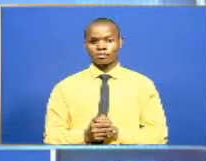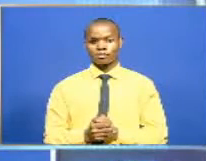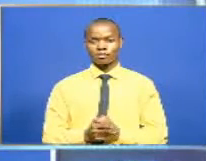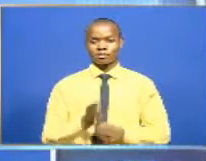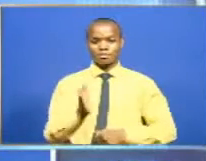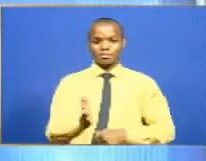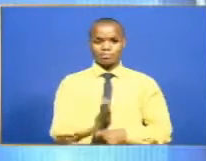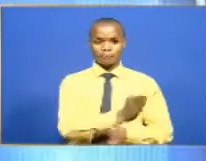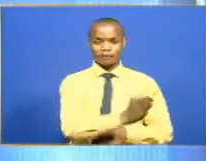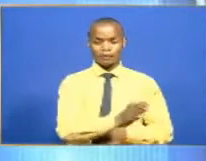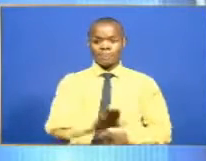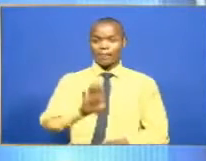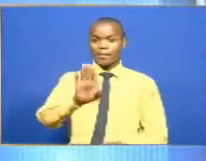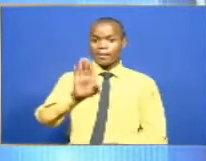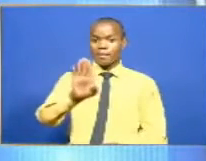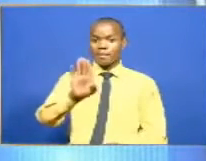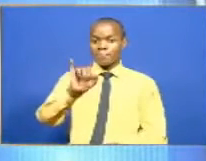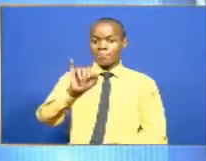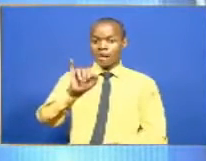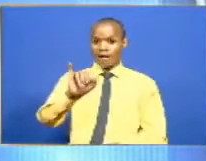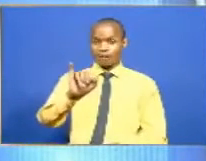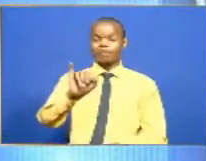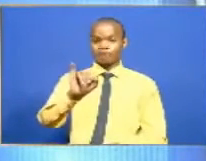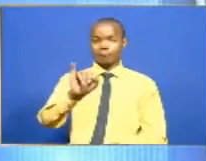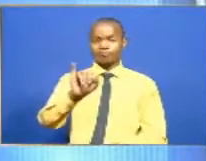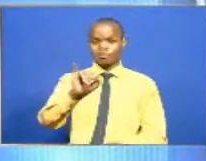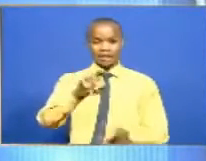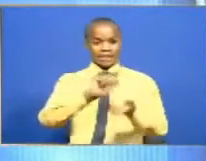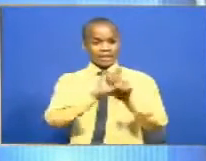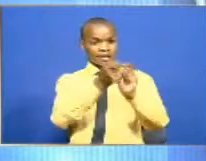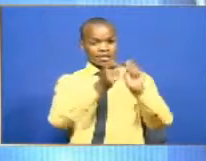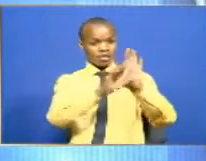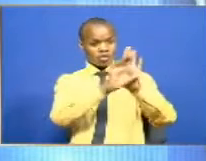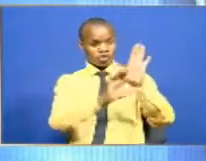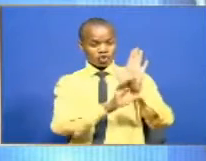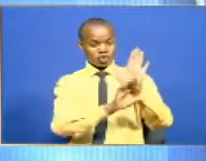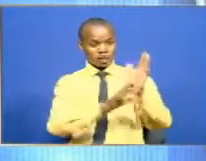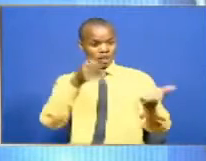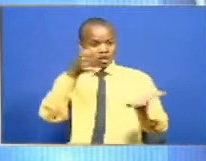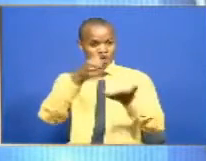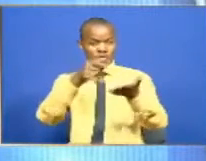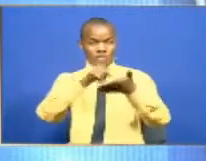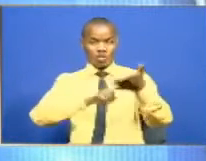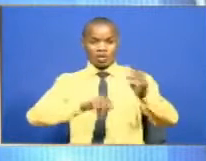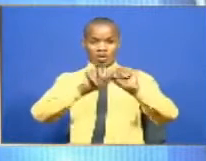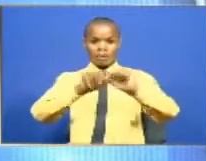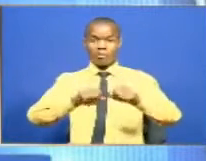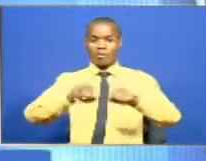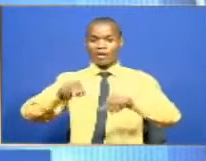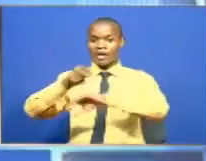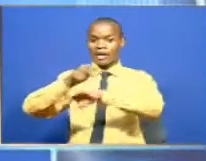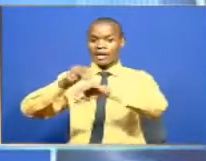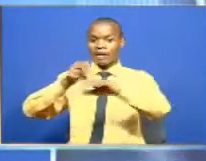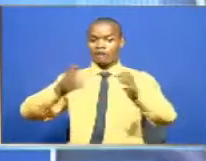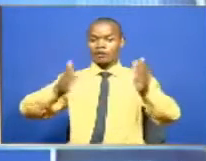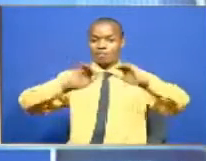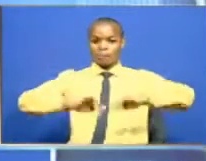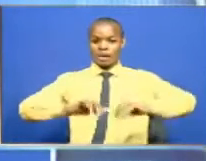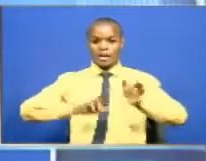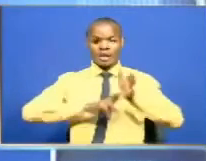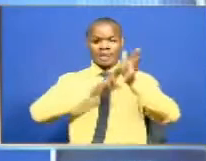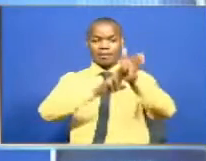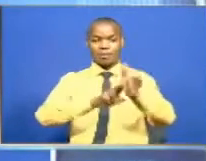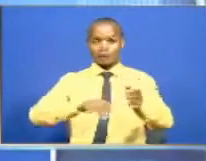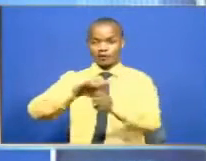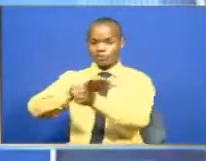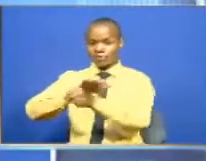Now, the Building Bridges Initiative Advisory Task Force has proposed the expansion of the National Assembly to cure existing gaps in representation.